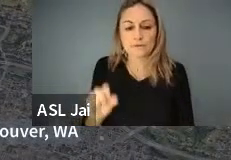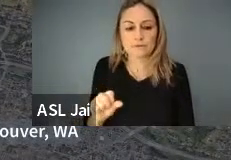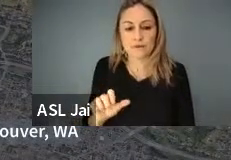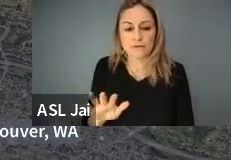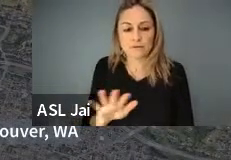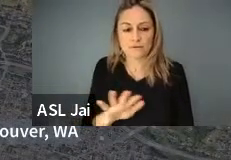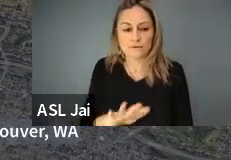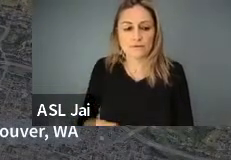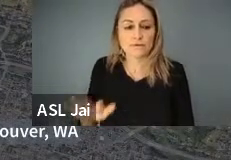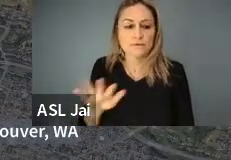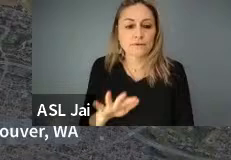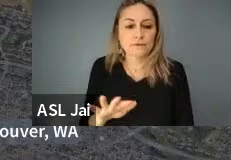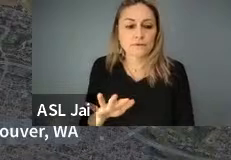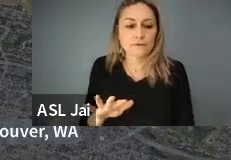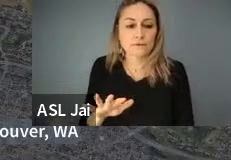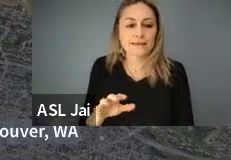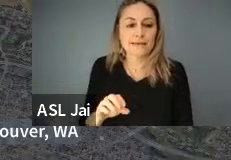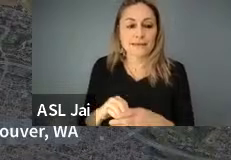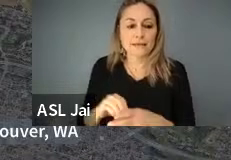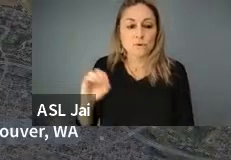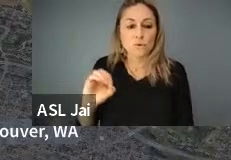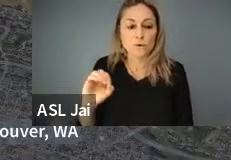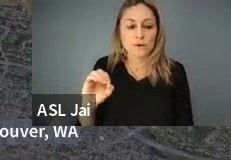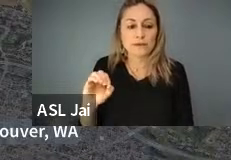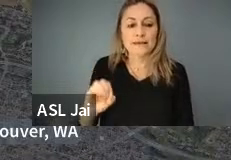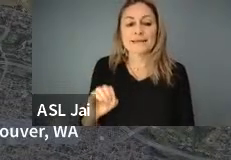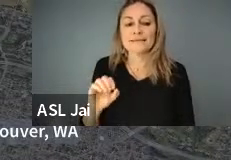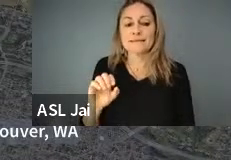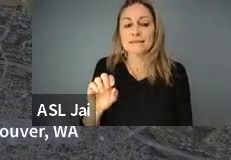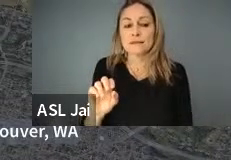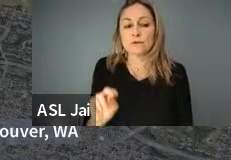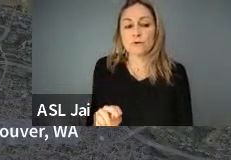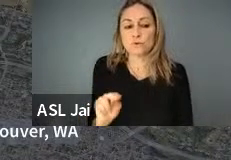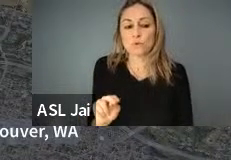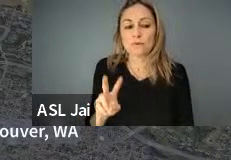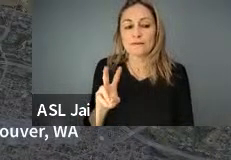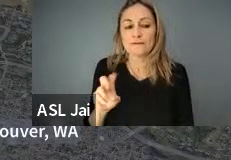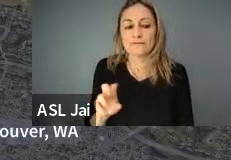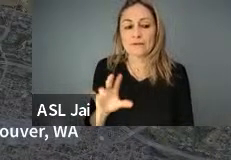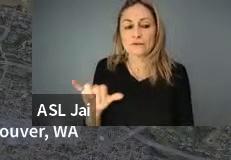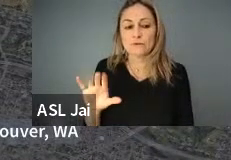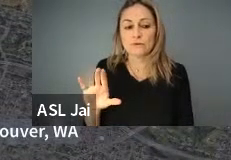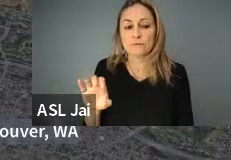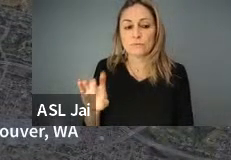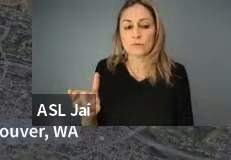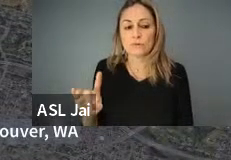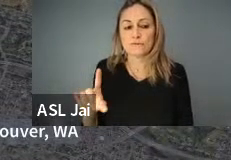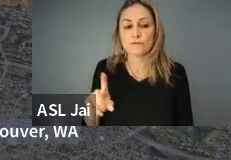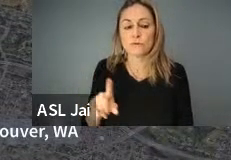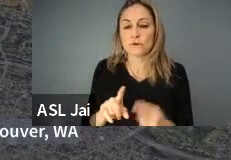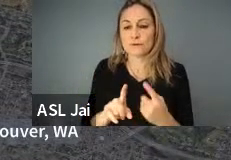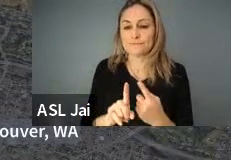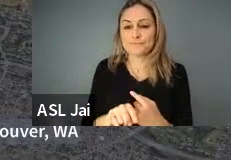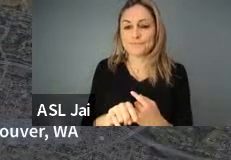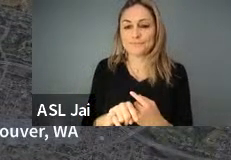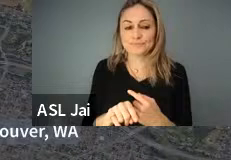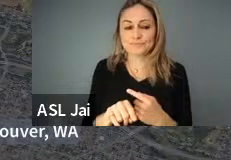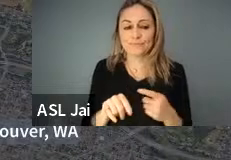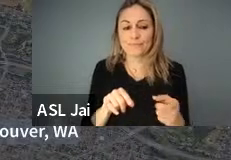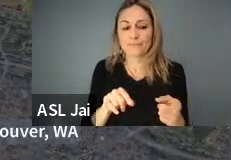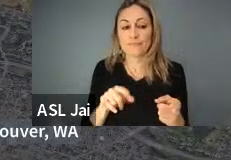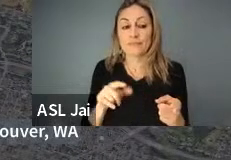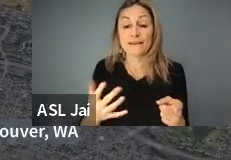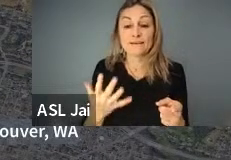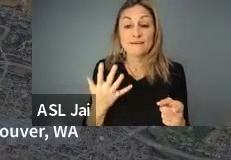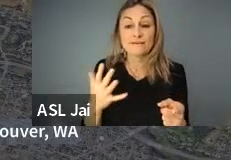in Oregon is down at the North Victory Boulevard interchange. It is a